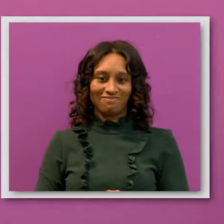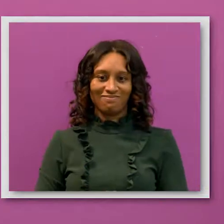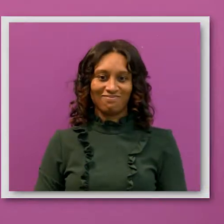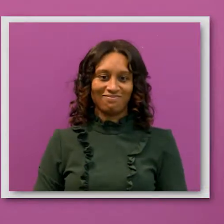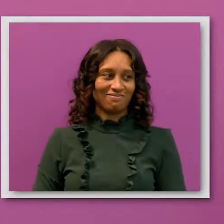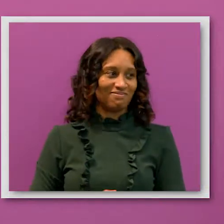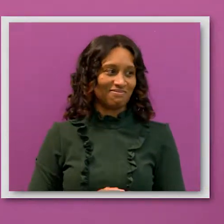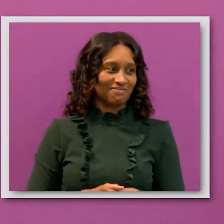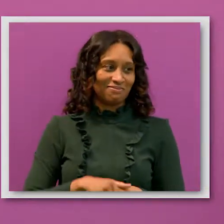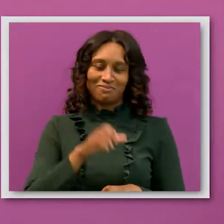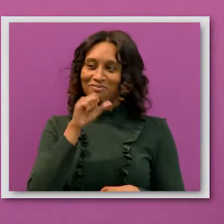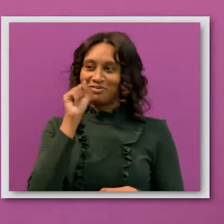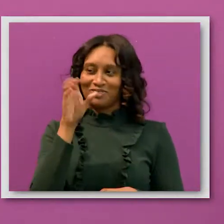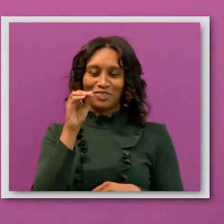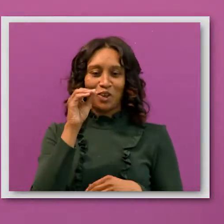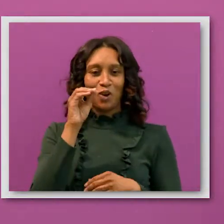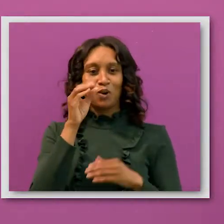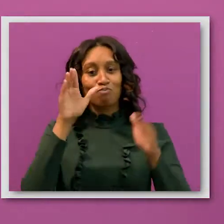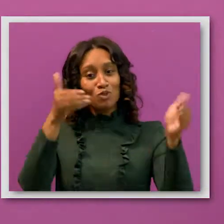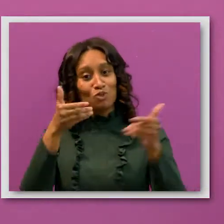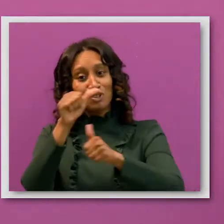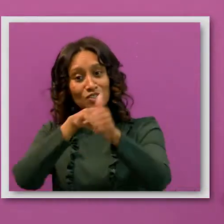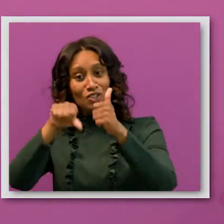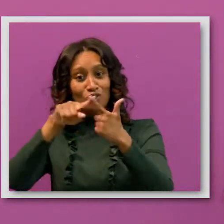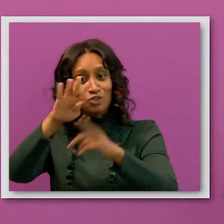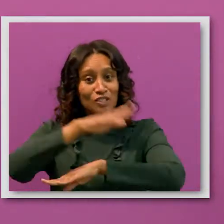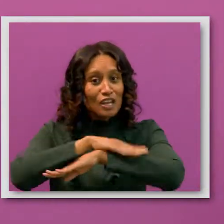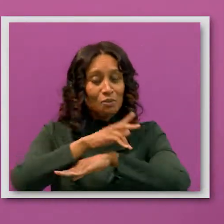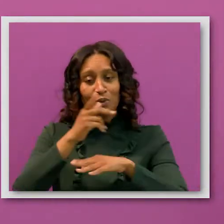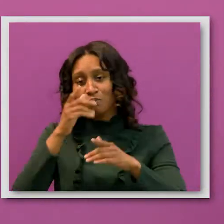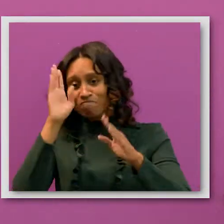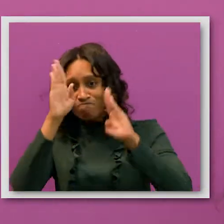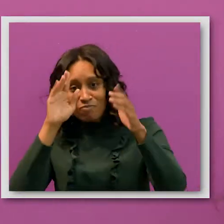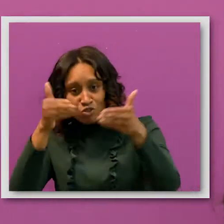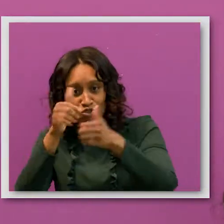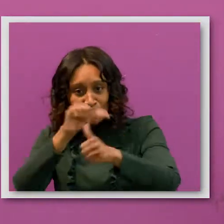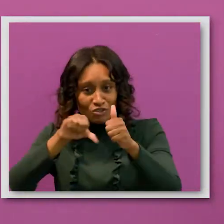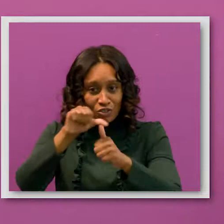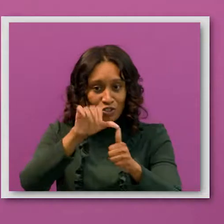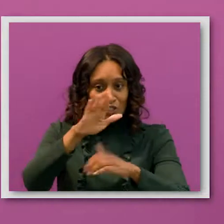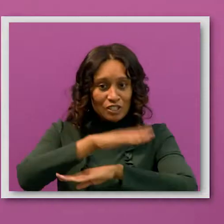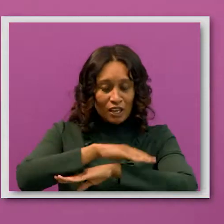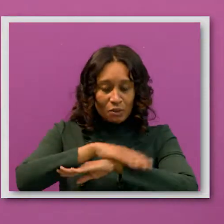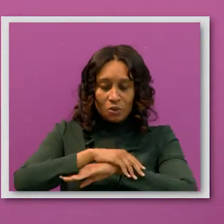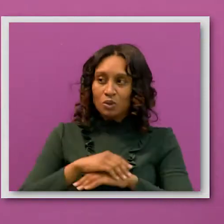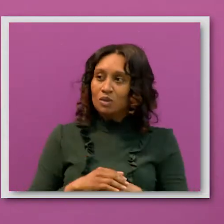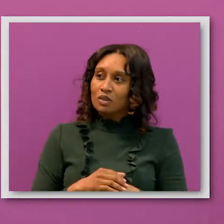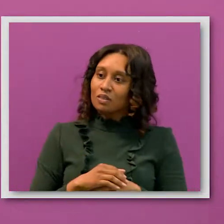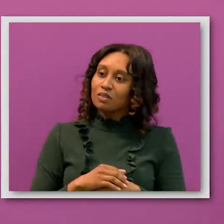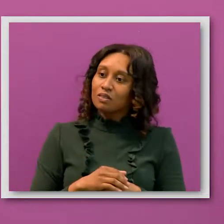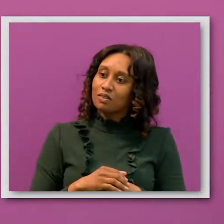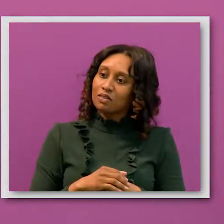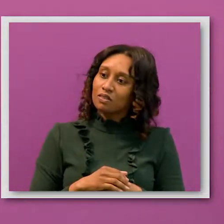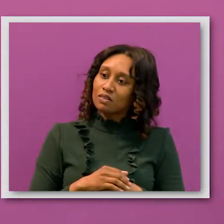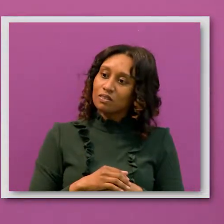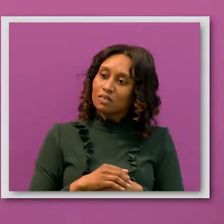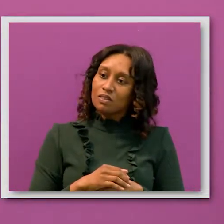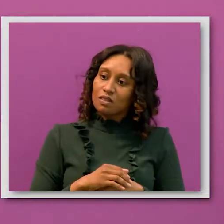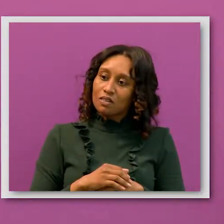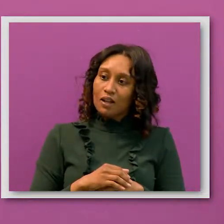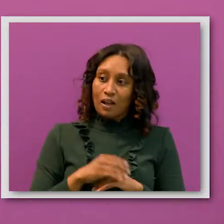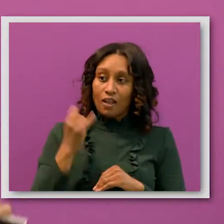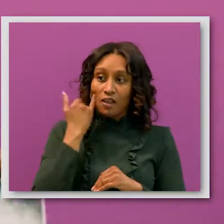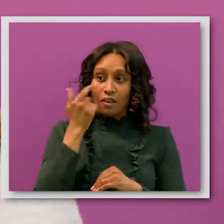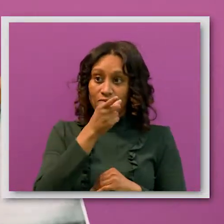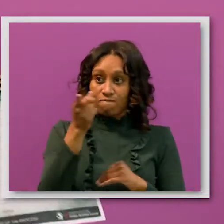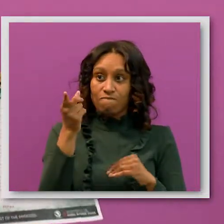And so as you move to your tables, it would be great if you could start off with an